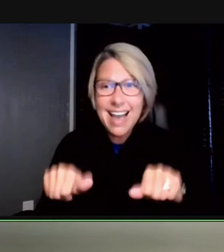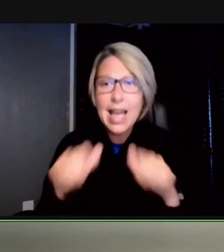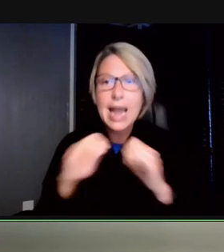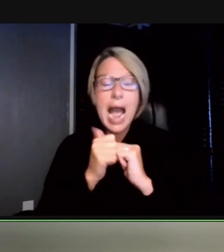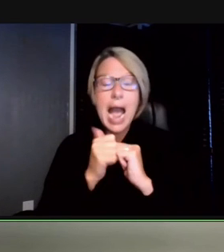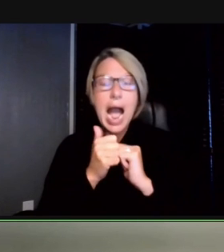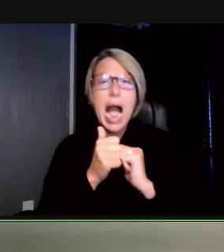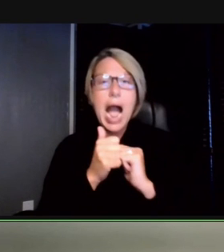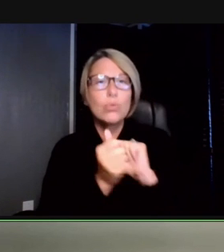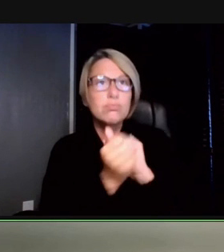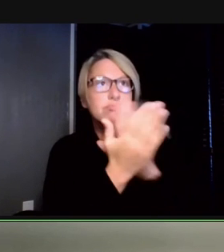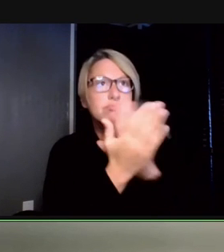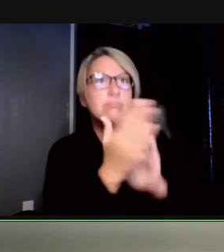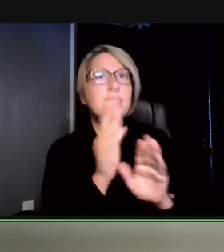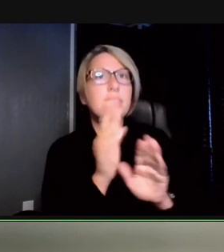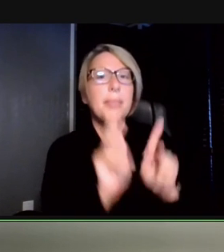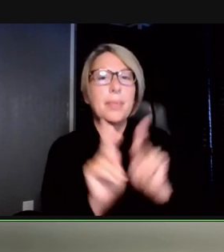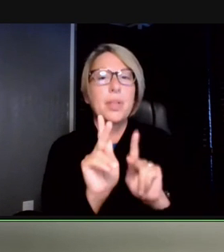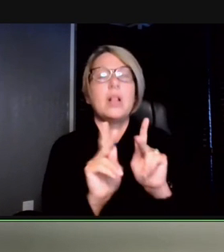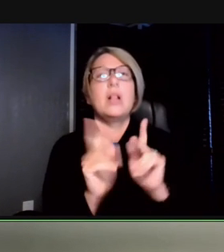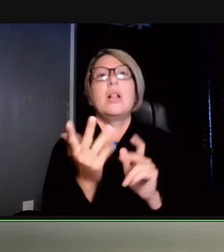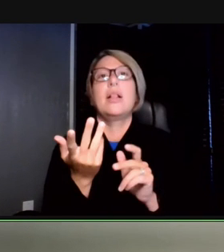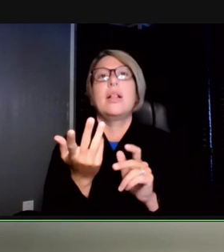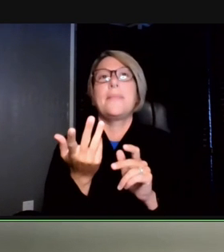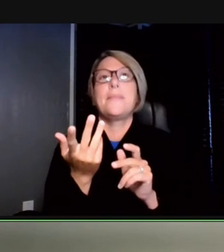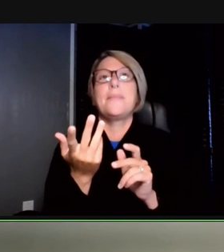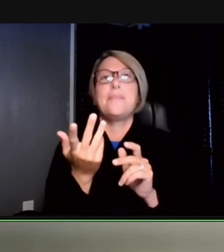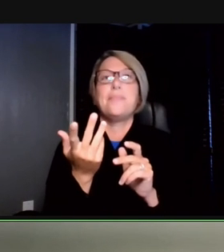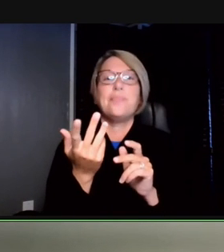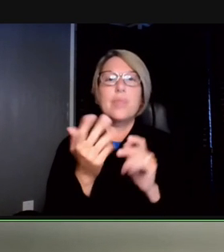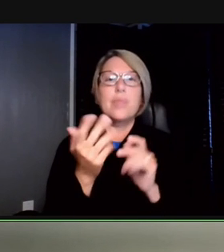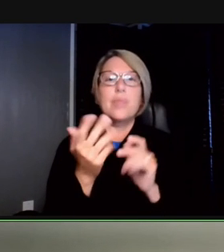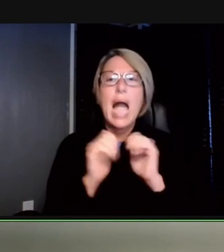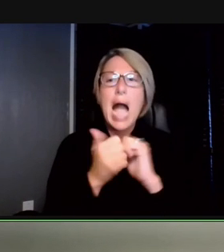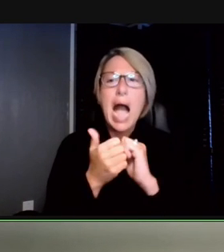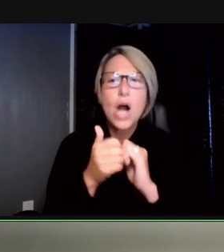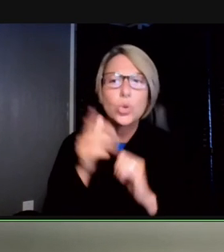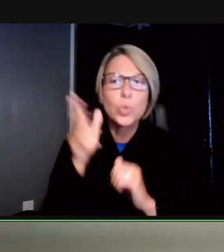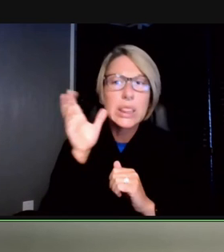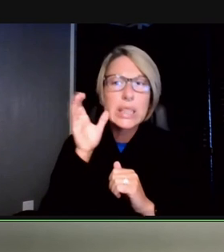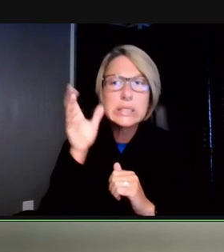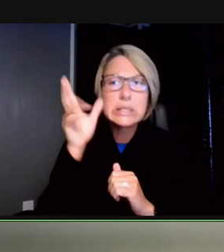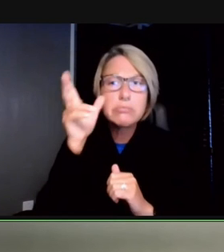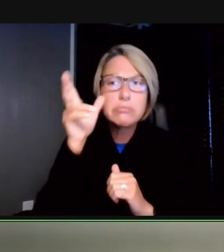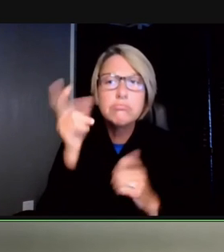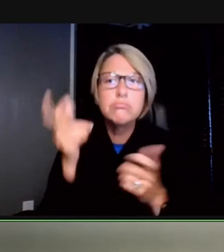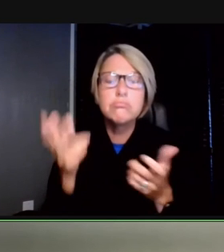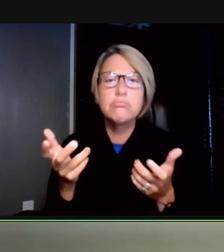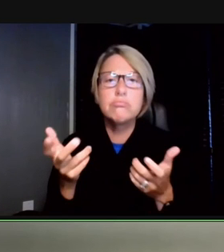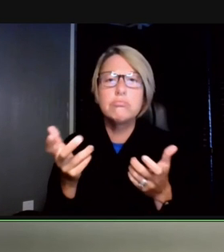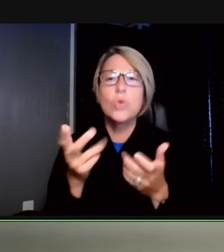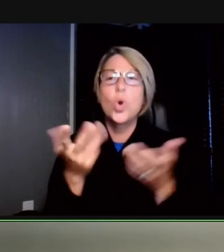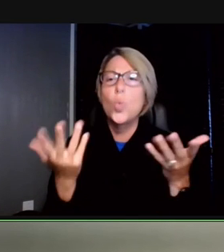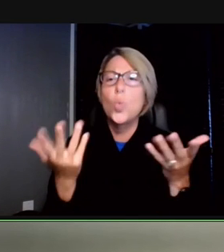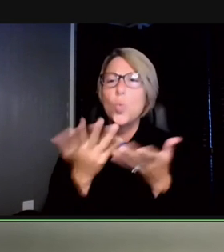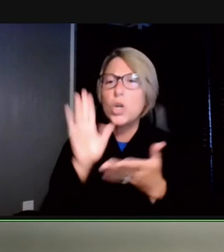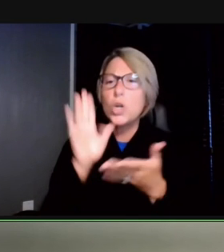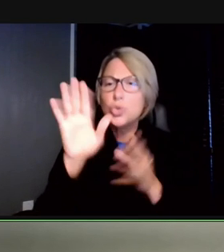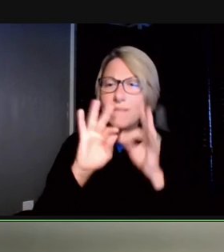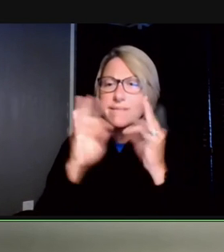how you listen, what is your family's